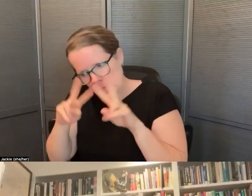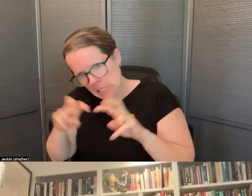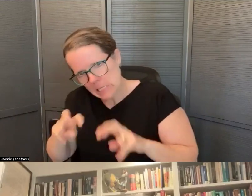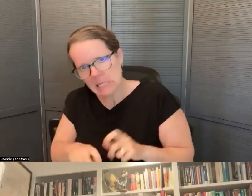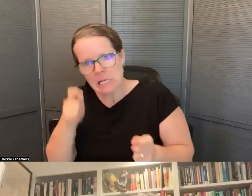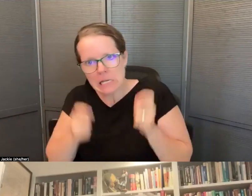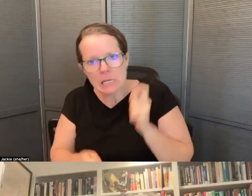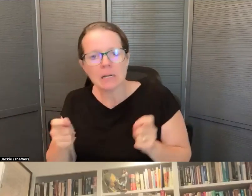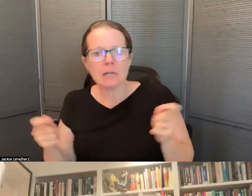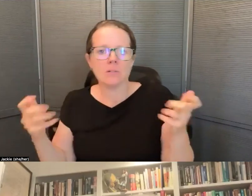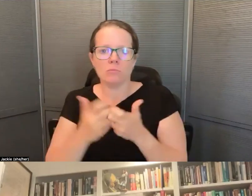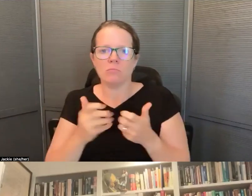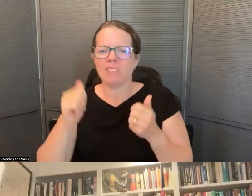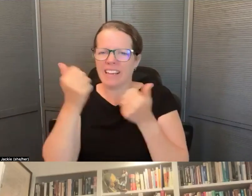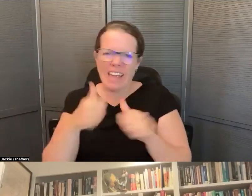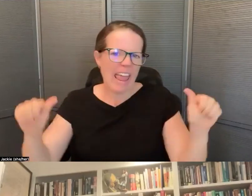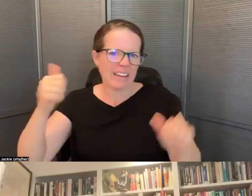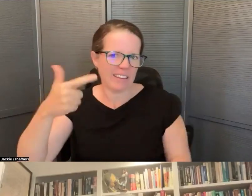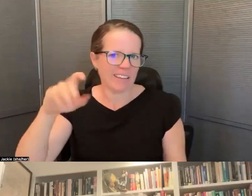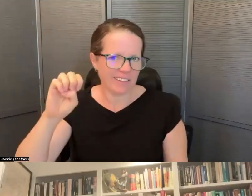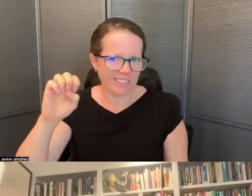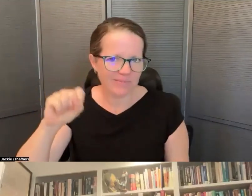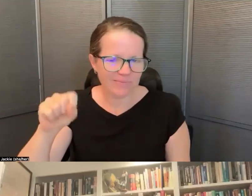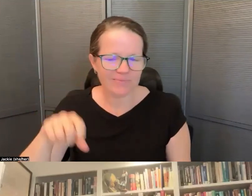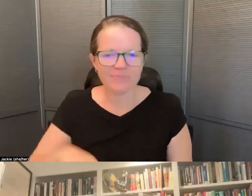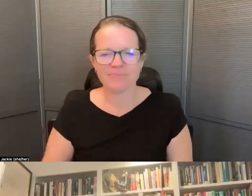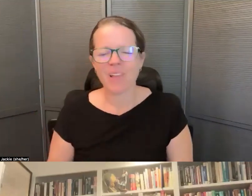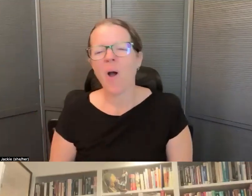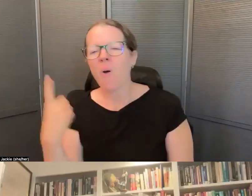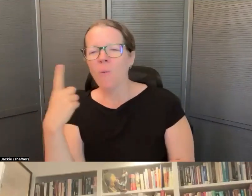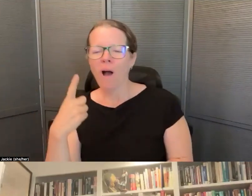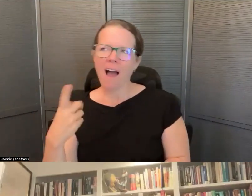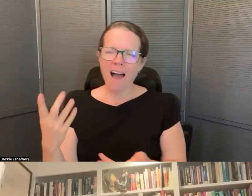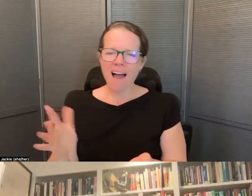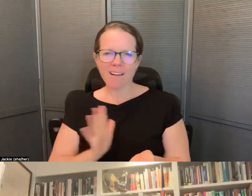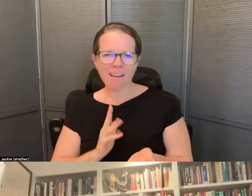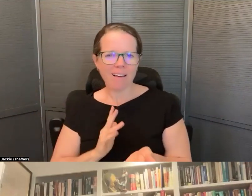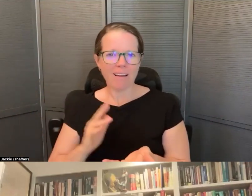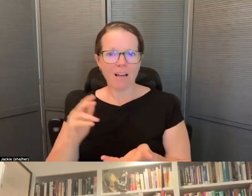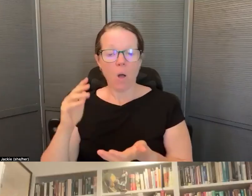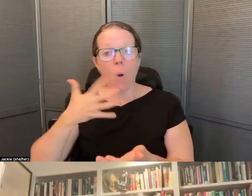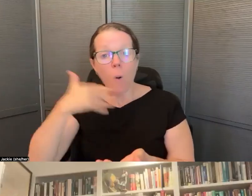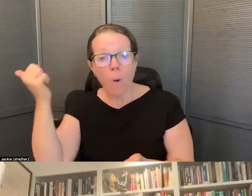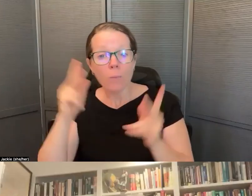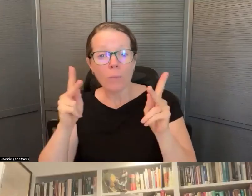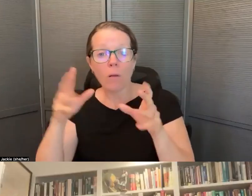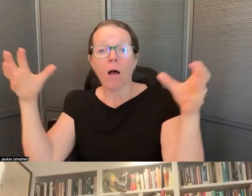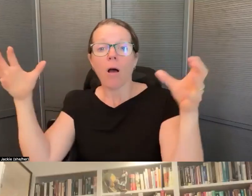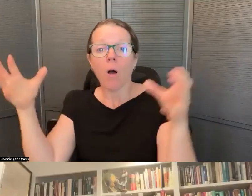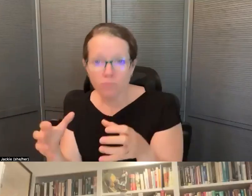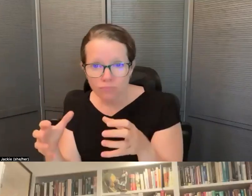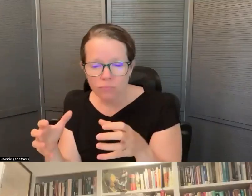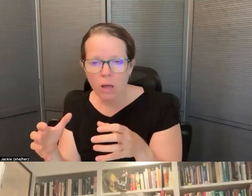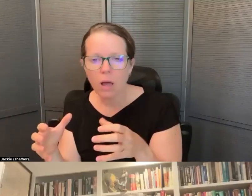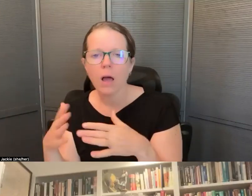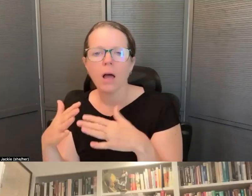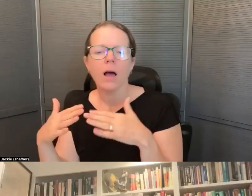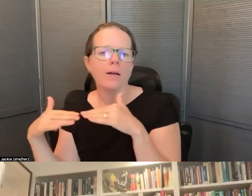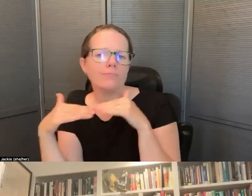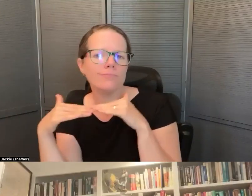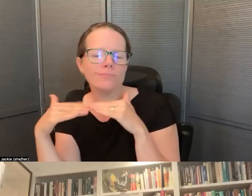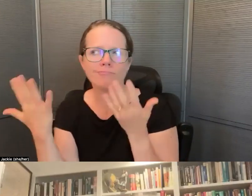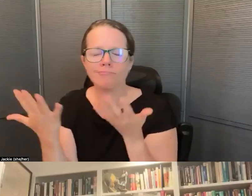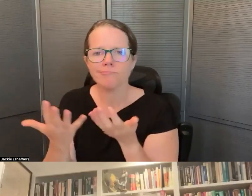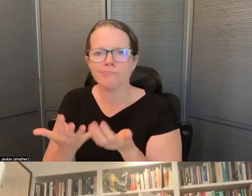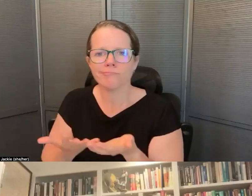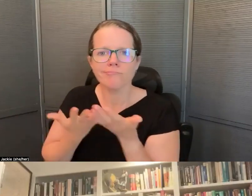particular appeal when you have a group of older individuals together in terms of the nature of the shared experiences and everything. But